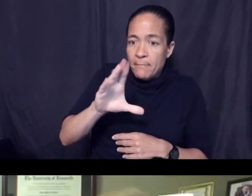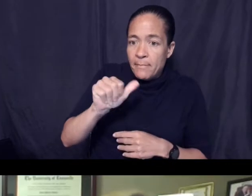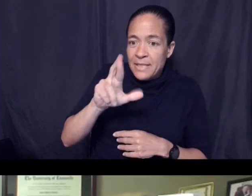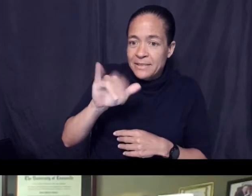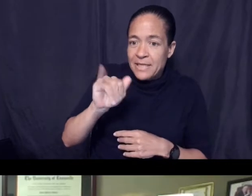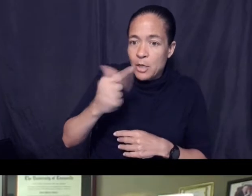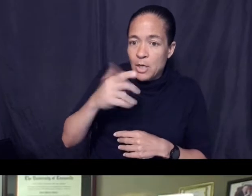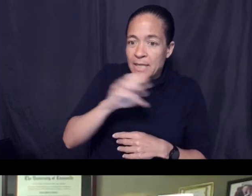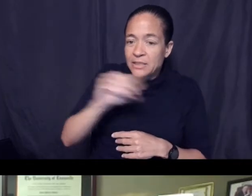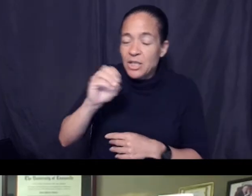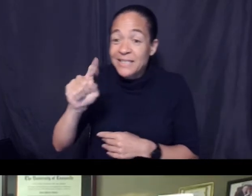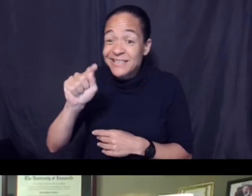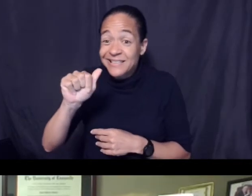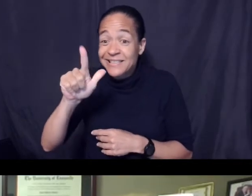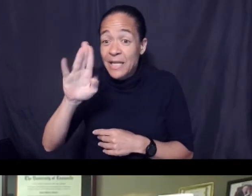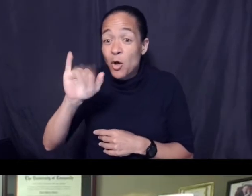be an underestimate.